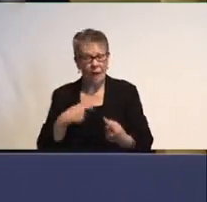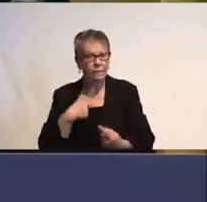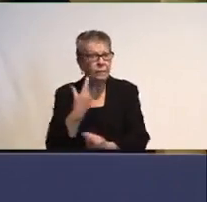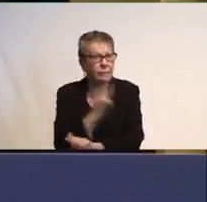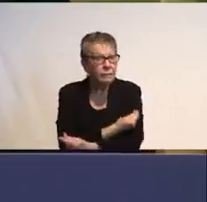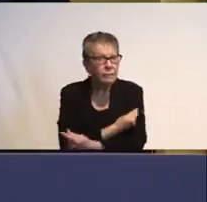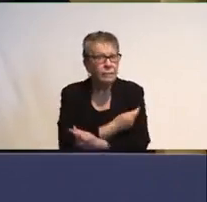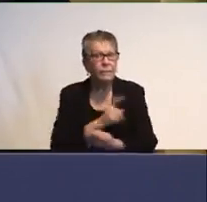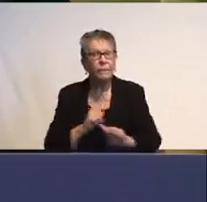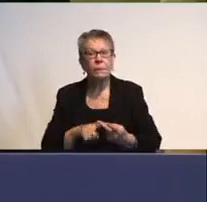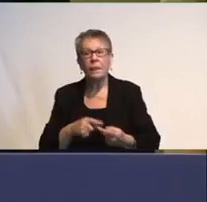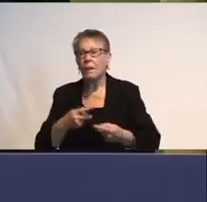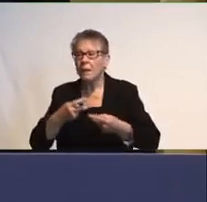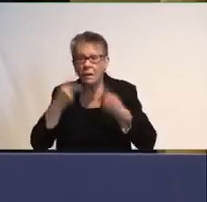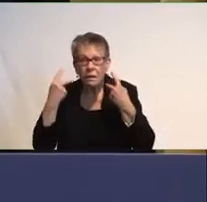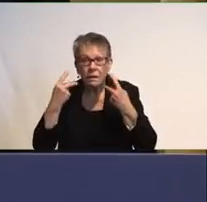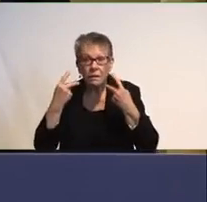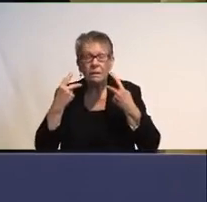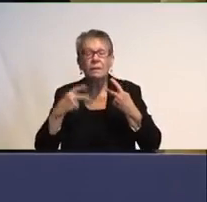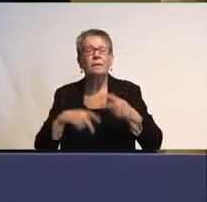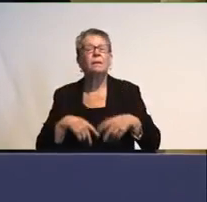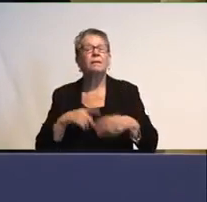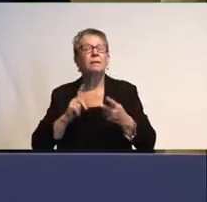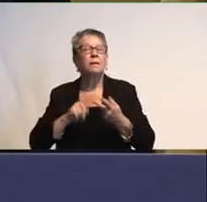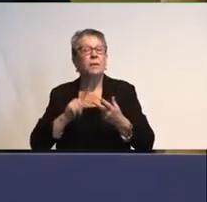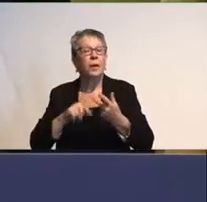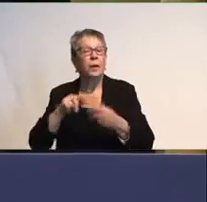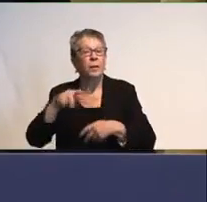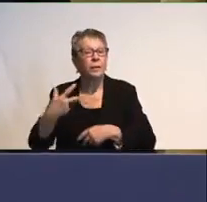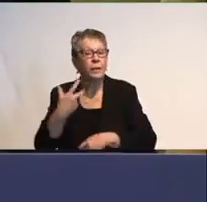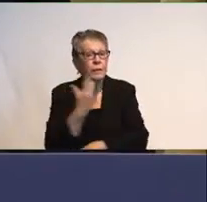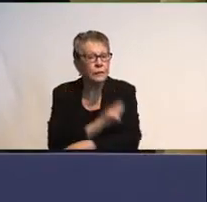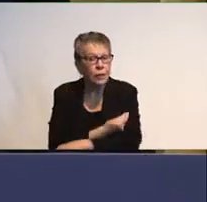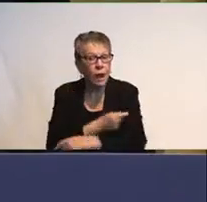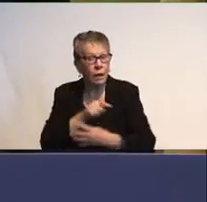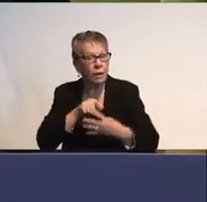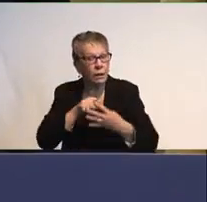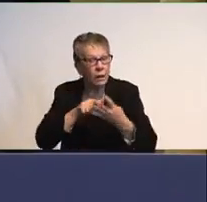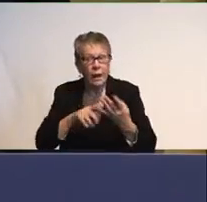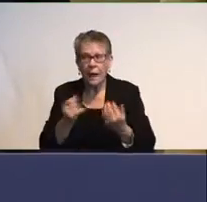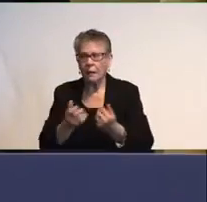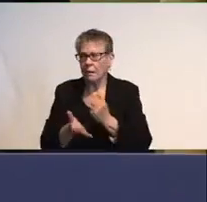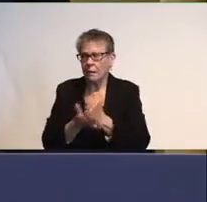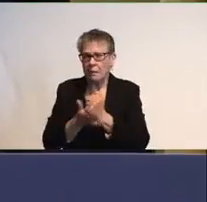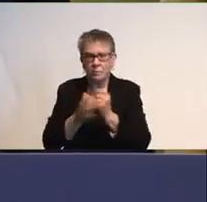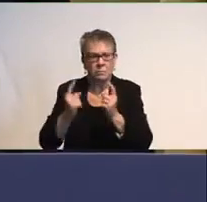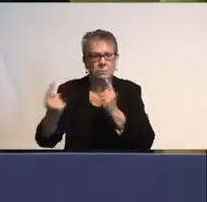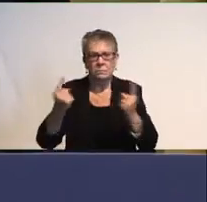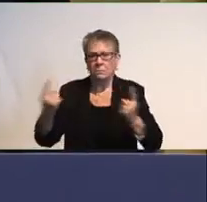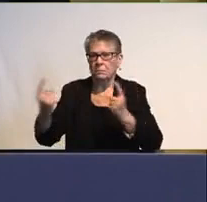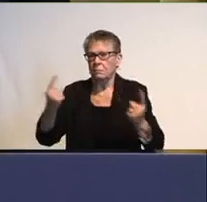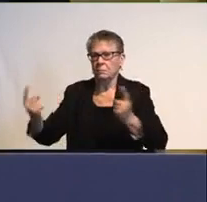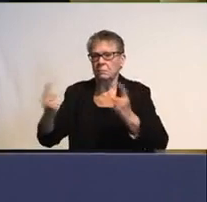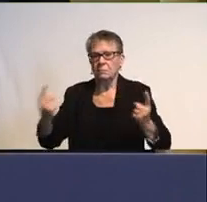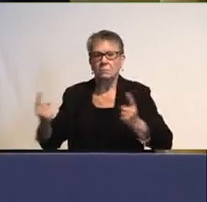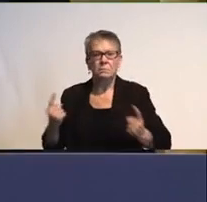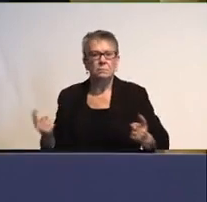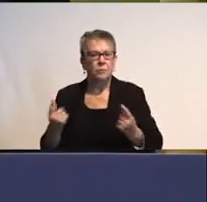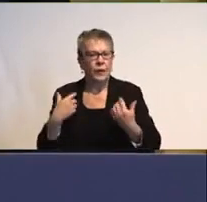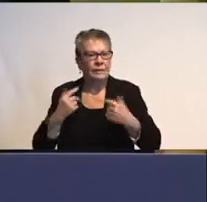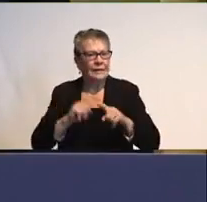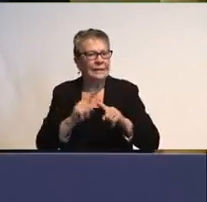then somehow finding ways to increase the distance between people or among people. It's on the list. It's nothing